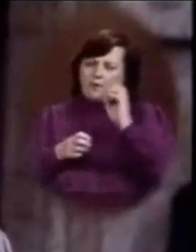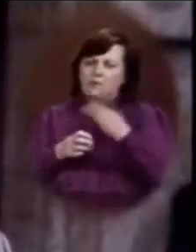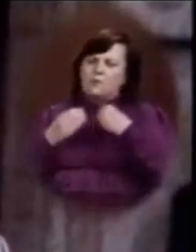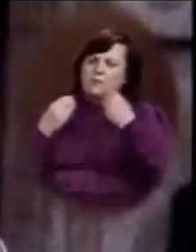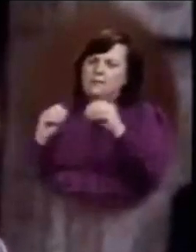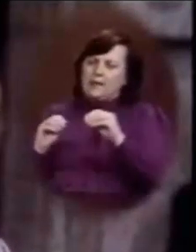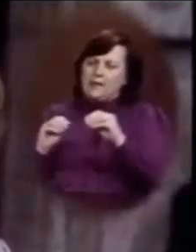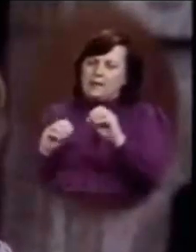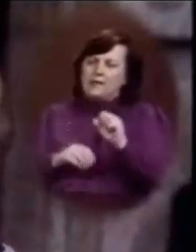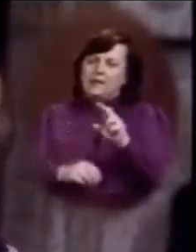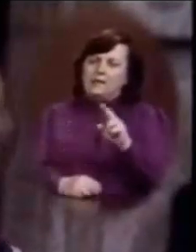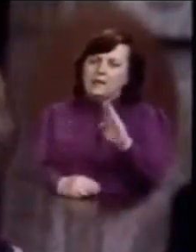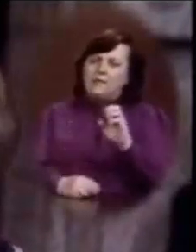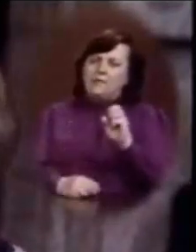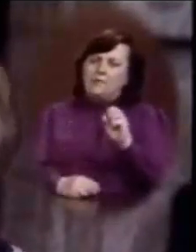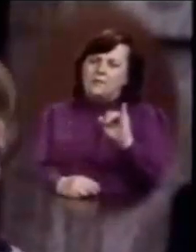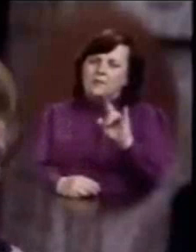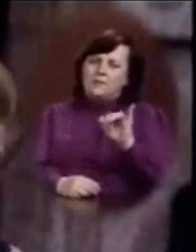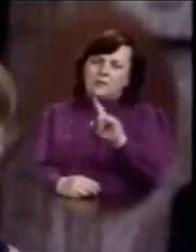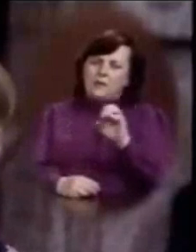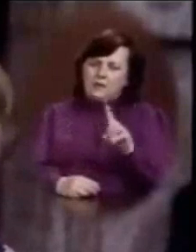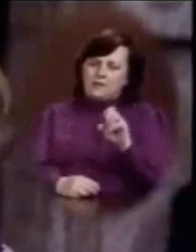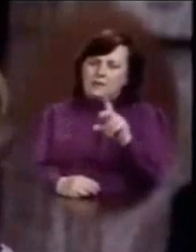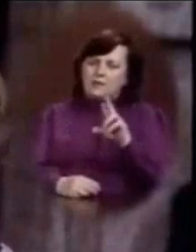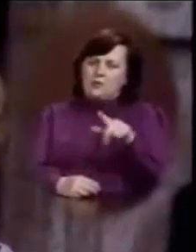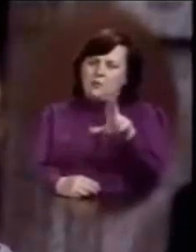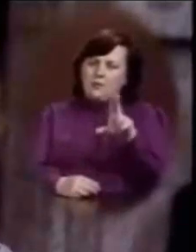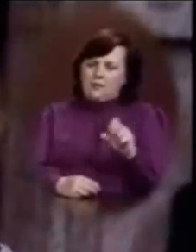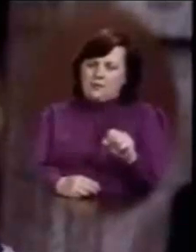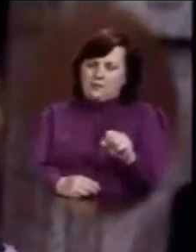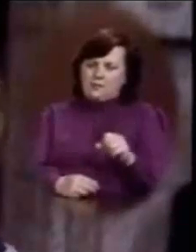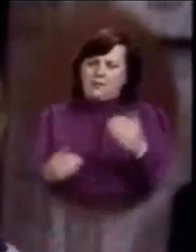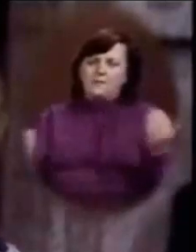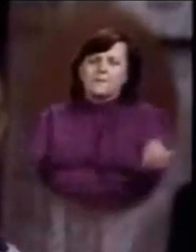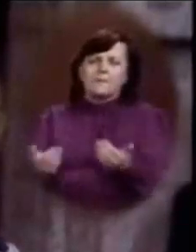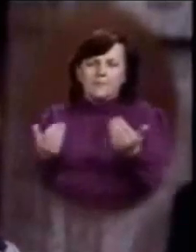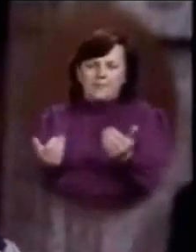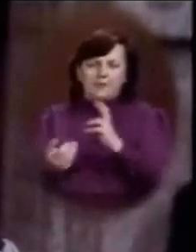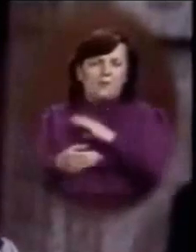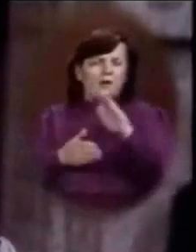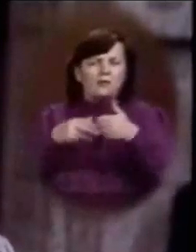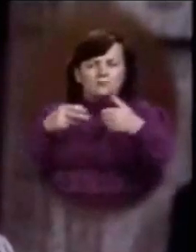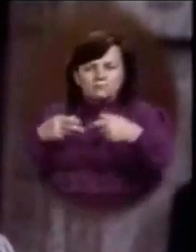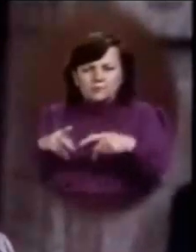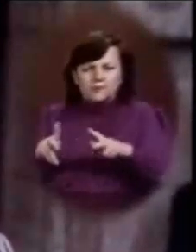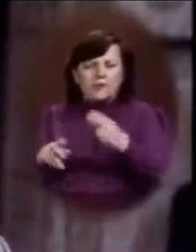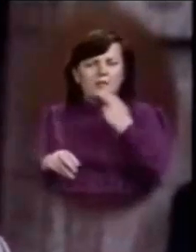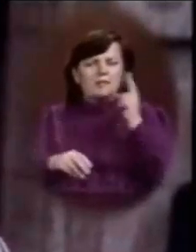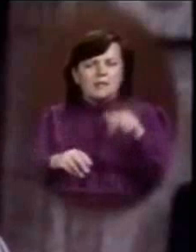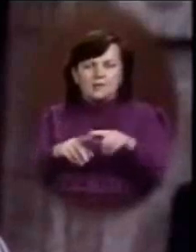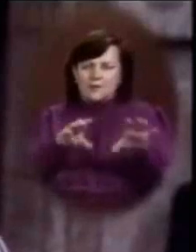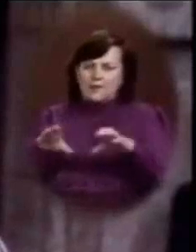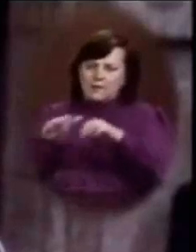surpluses. Mr. Speaker, here in this chamber, we are all privileged to be active in government